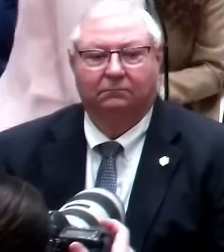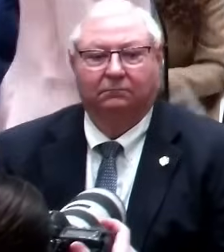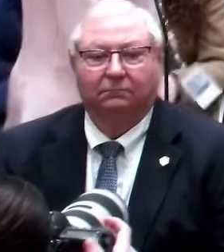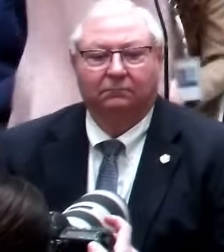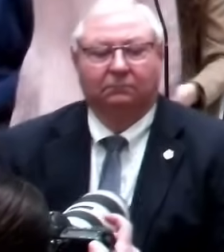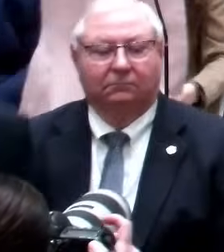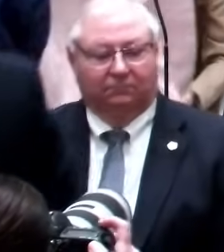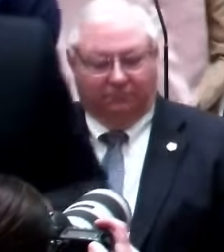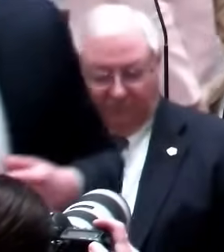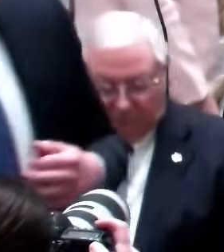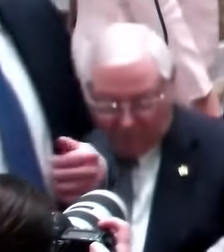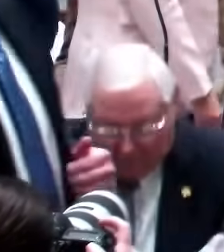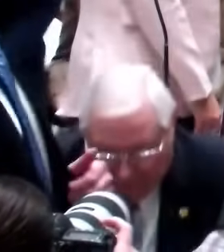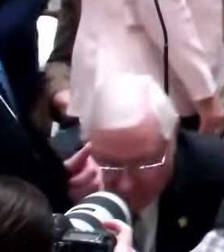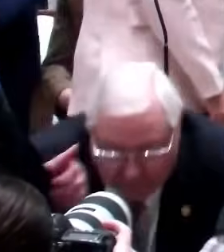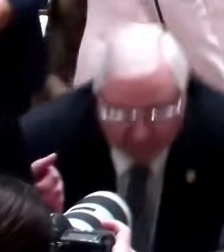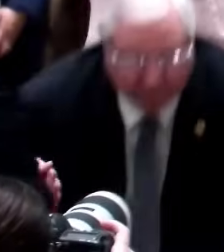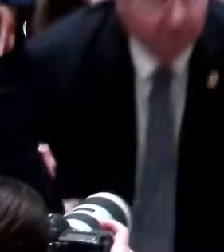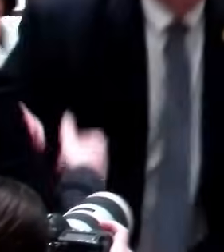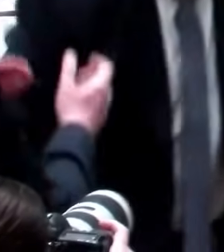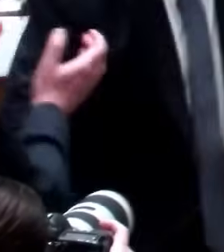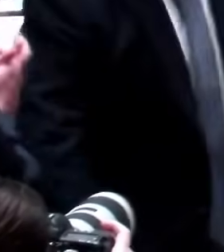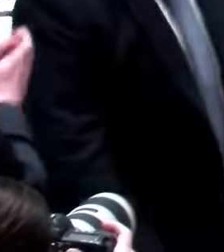Carney. Let's all rise, please.